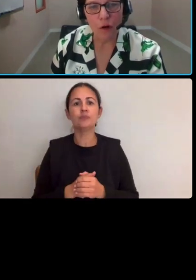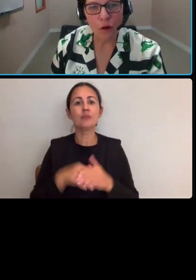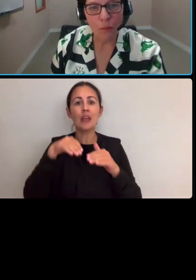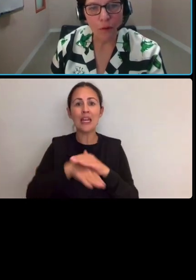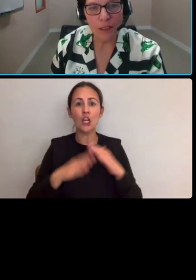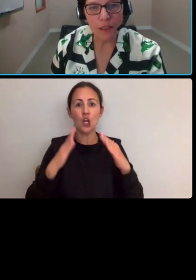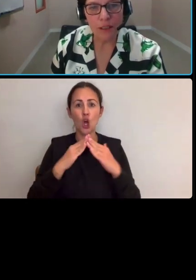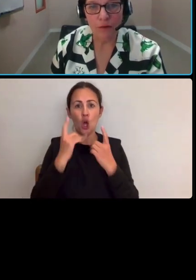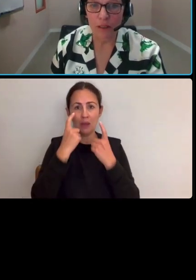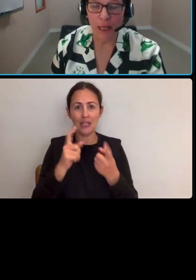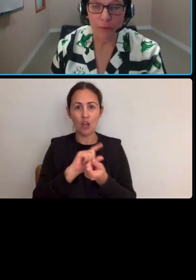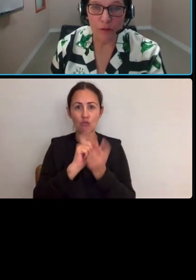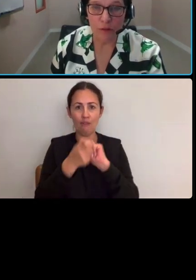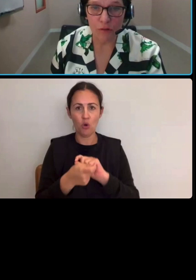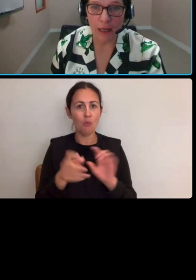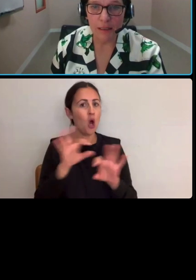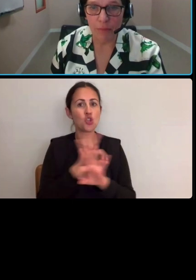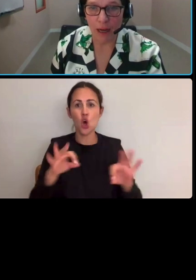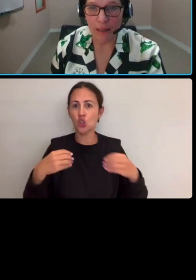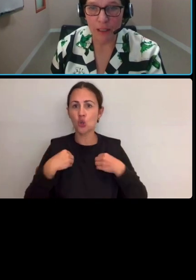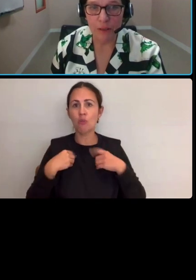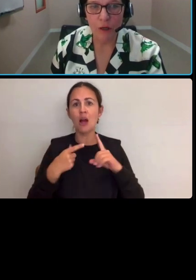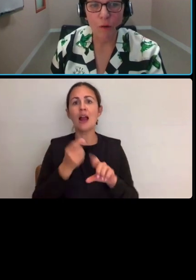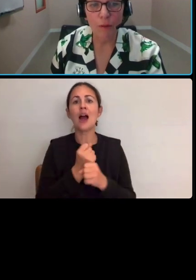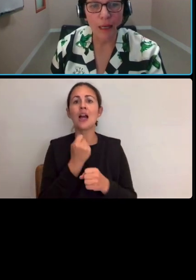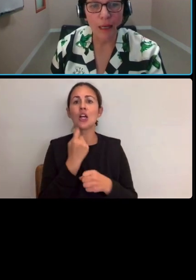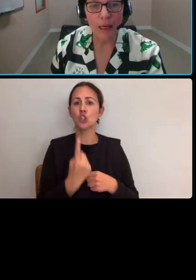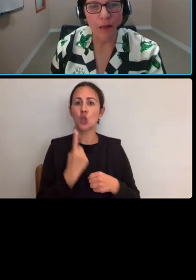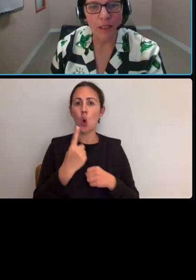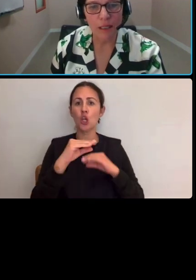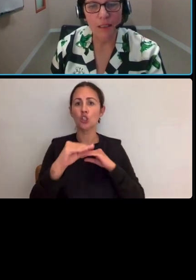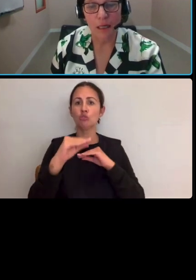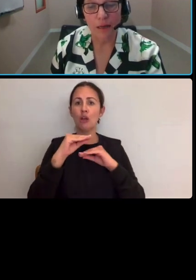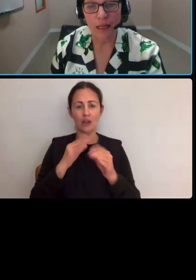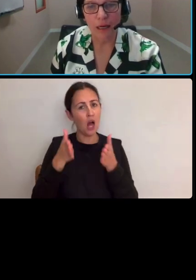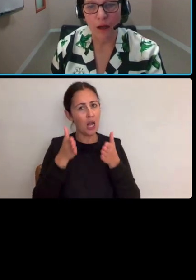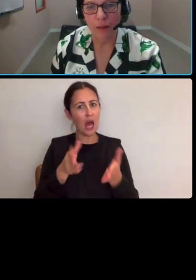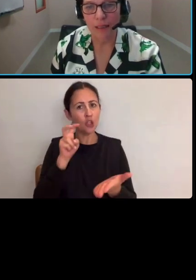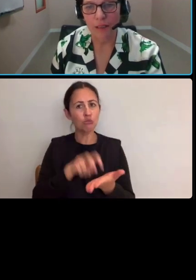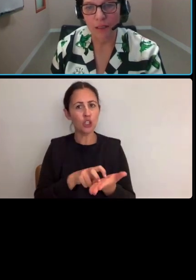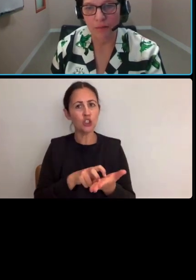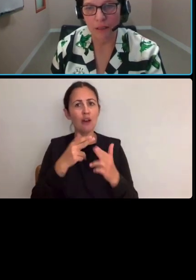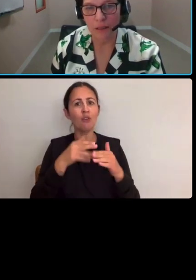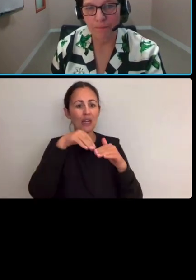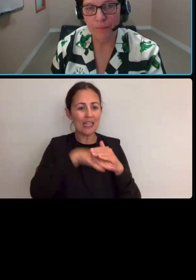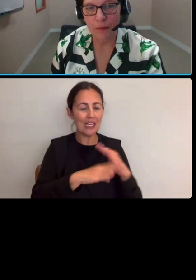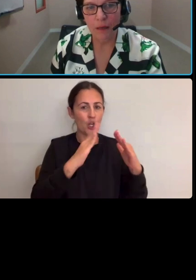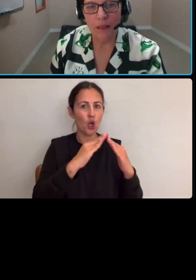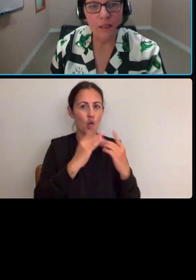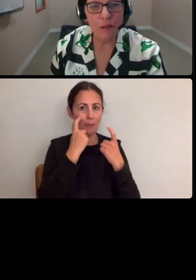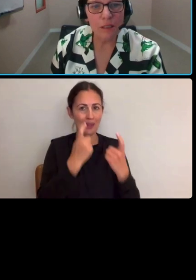reforms, non-corporations, for example sole traders and partnerships, will be allowed to register to deliver in-home care